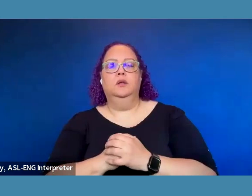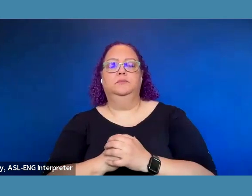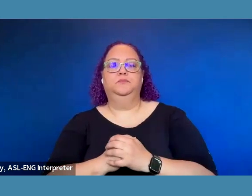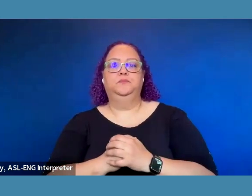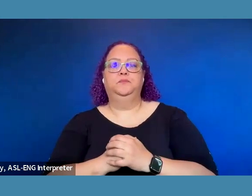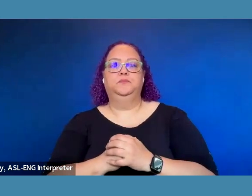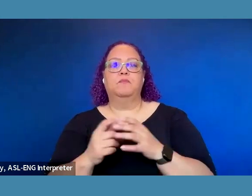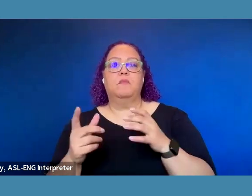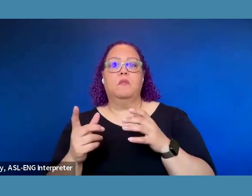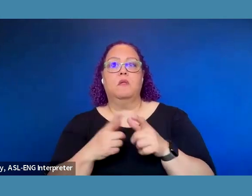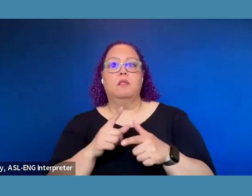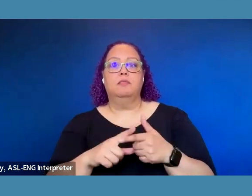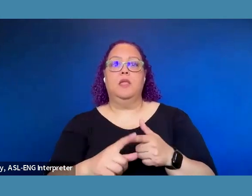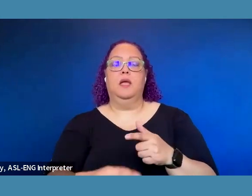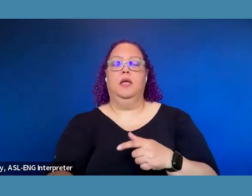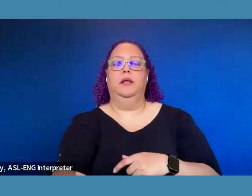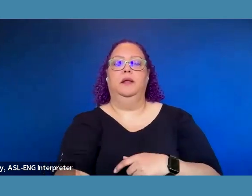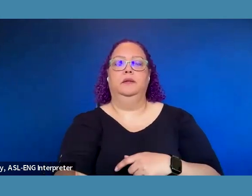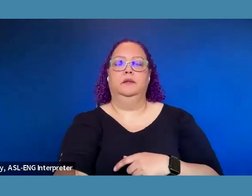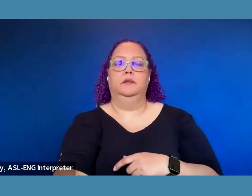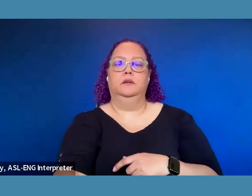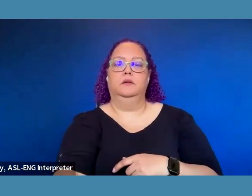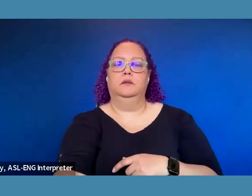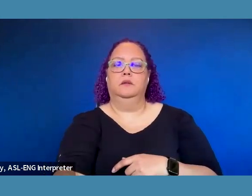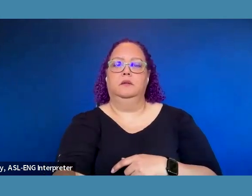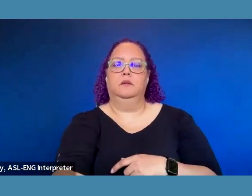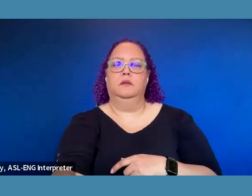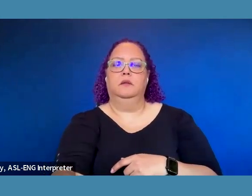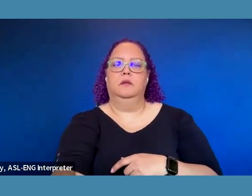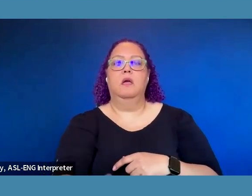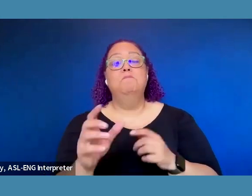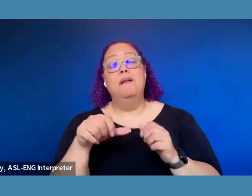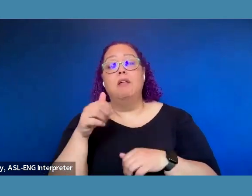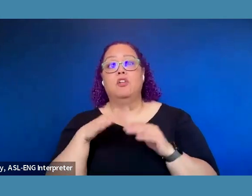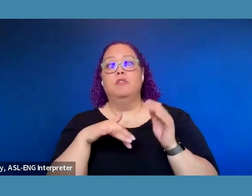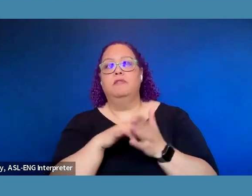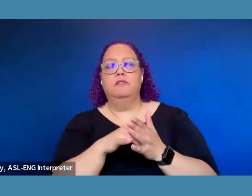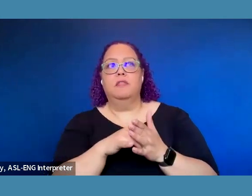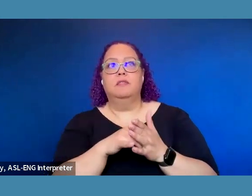then beyond that, say